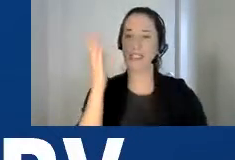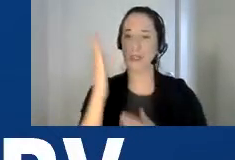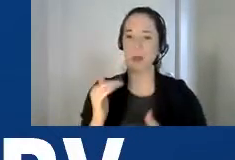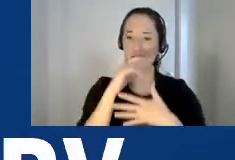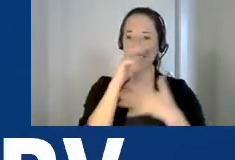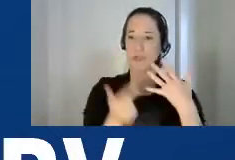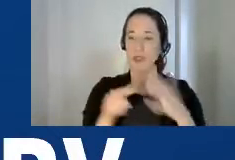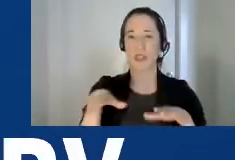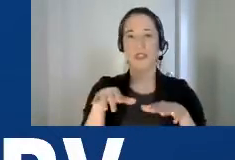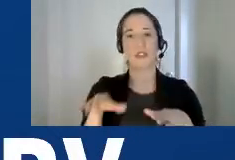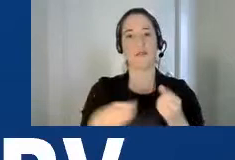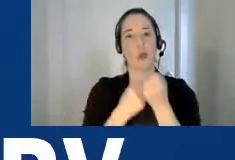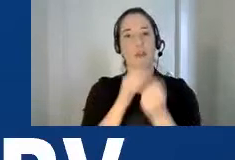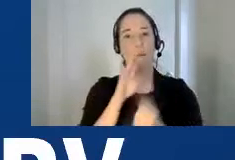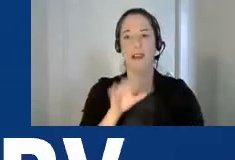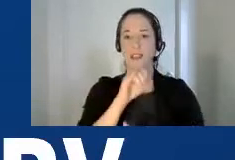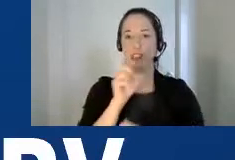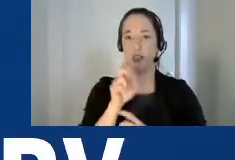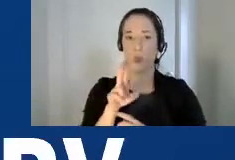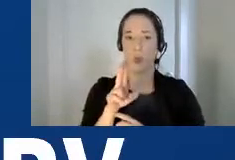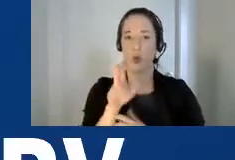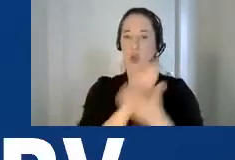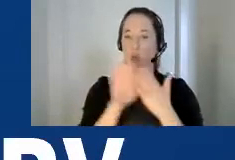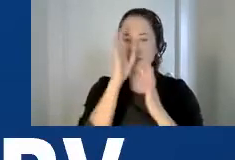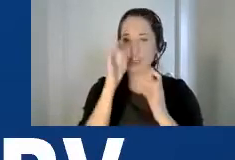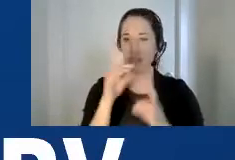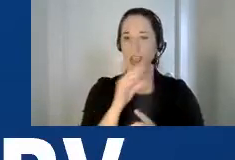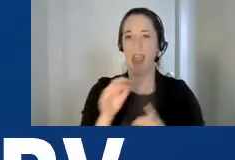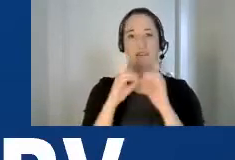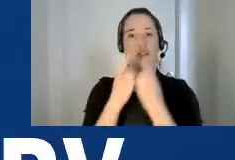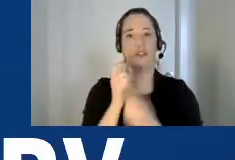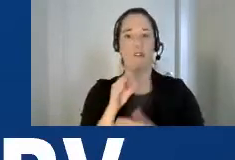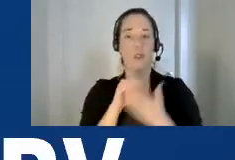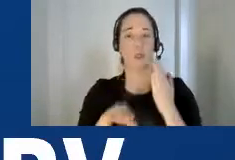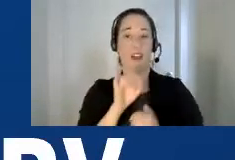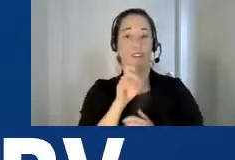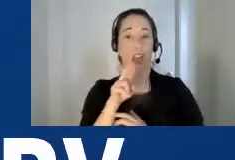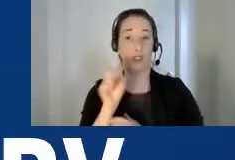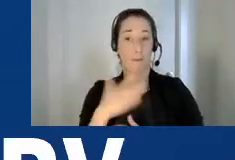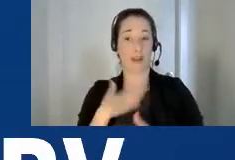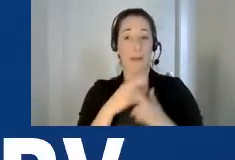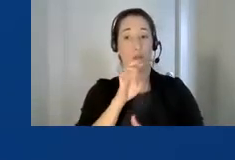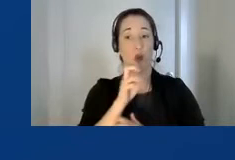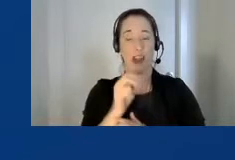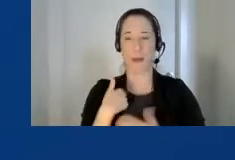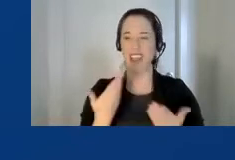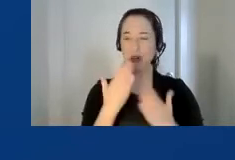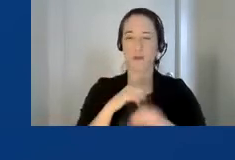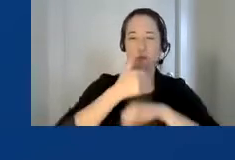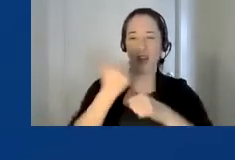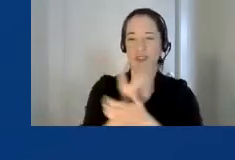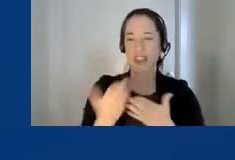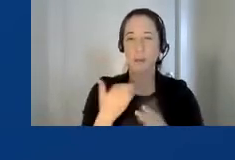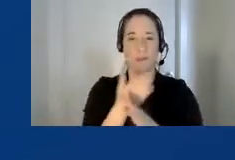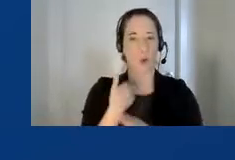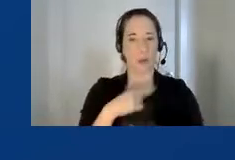sponsored by the SJSU Lurie College of Education and Division of Student Affairs. My name is Brian. I'm just here to get you all situated today before we get